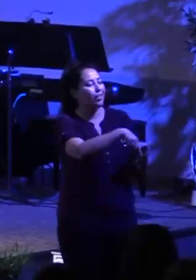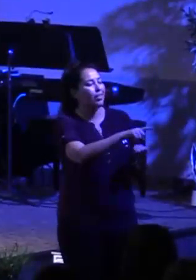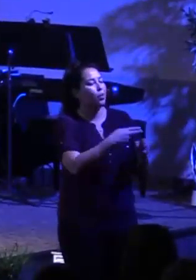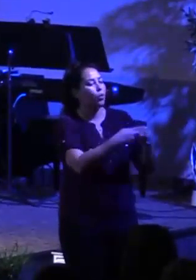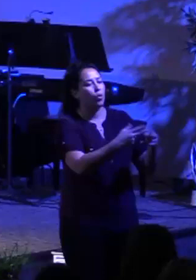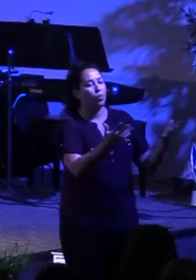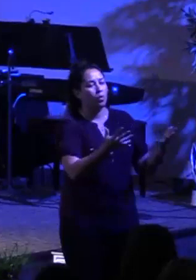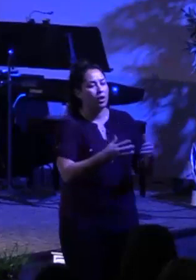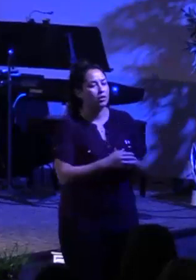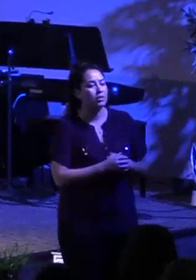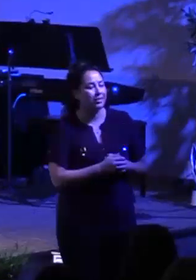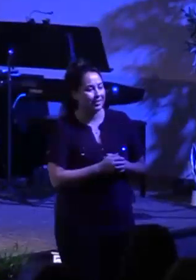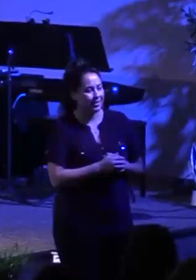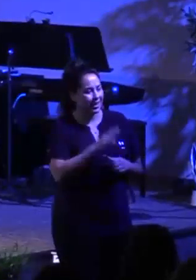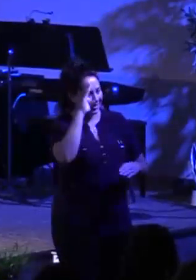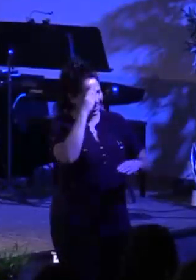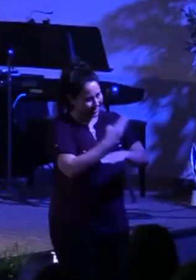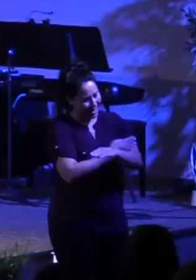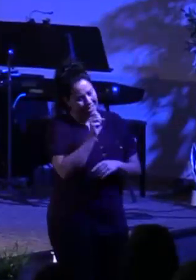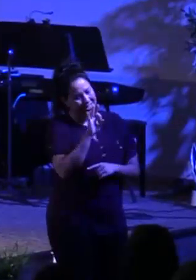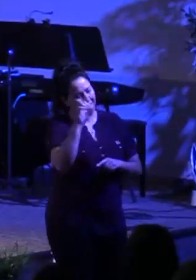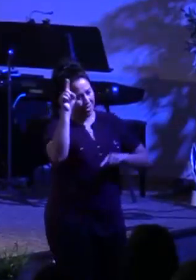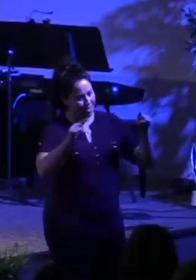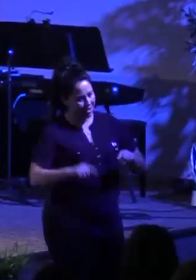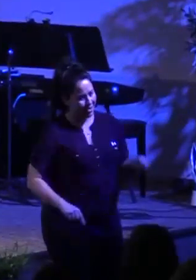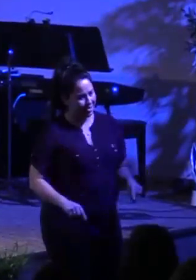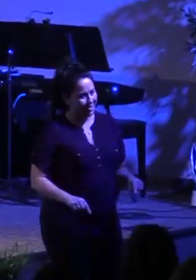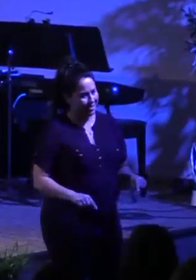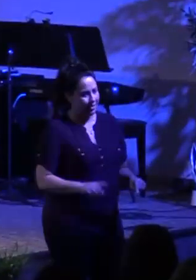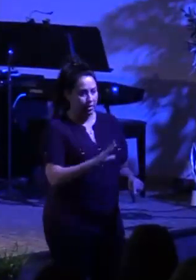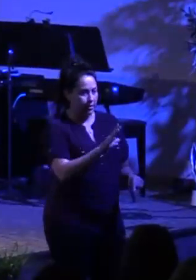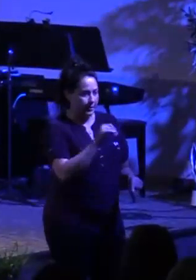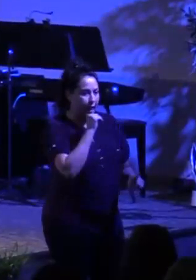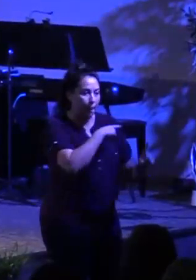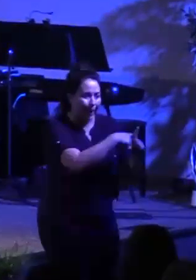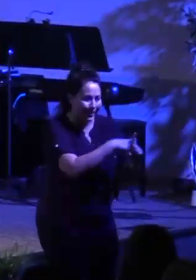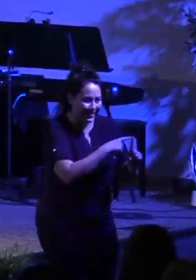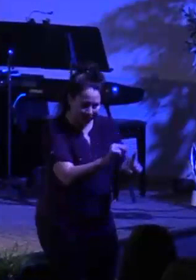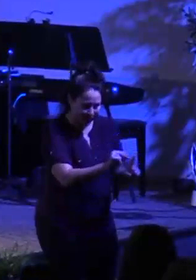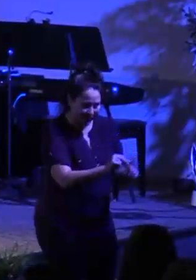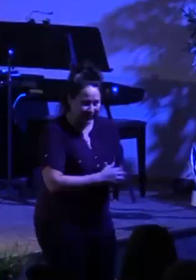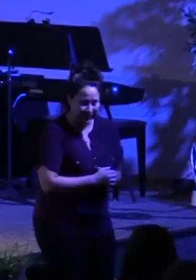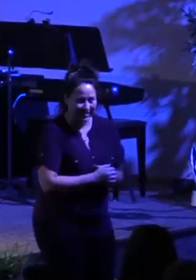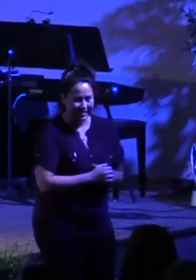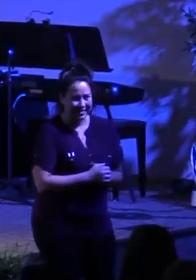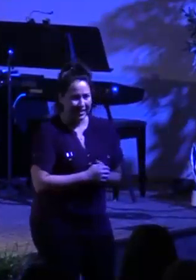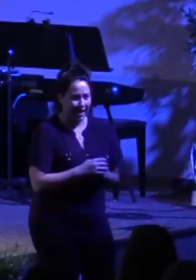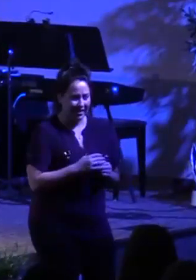nicknames? Who remembers? Sons of Thunder. It's not meant as a positive thing, I think.